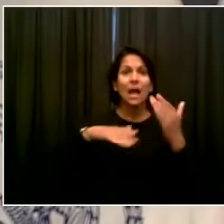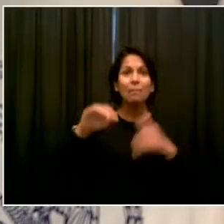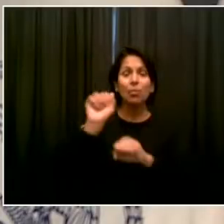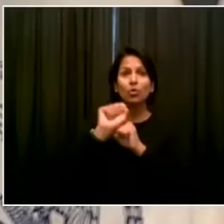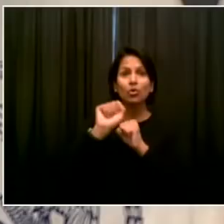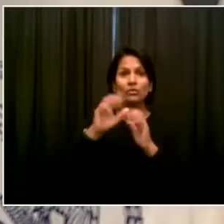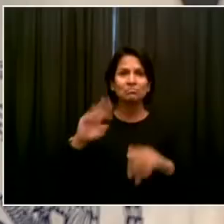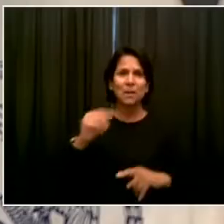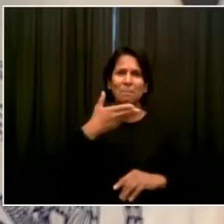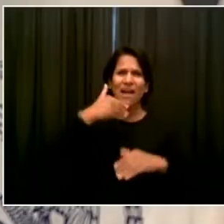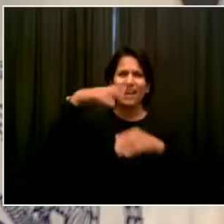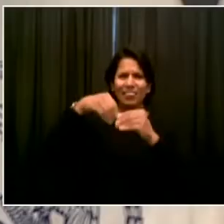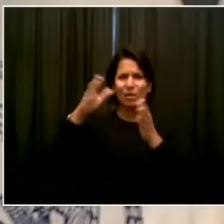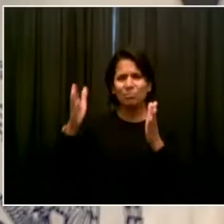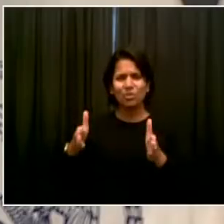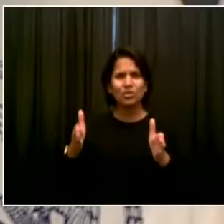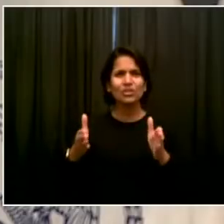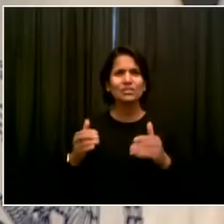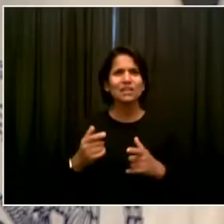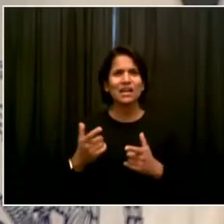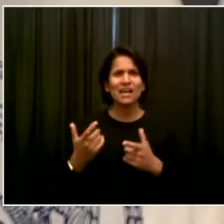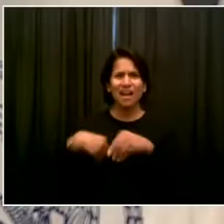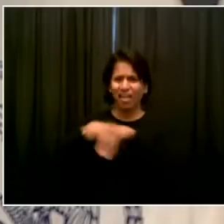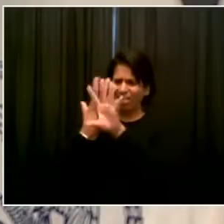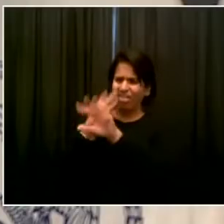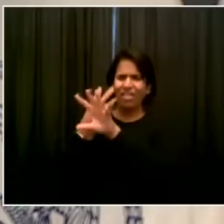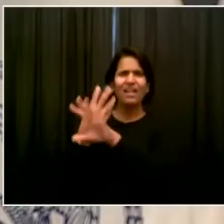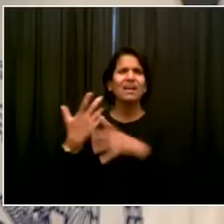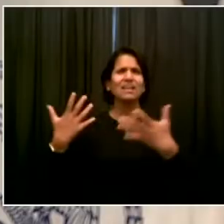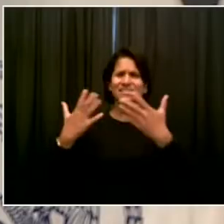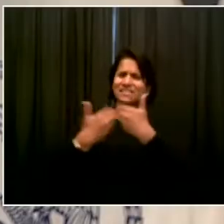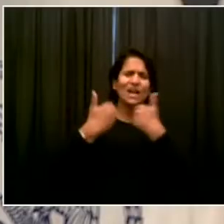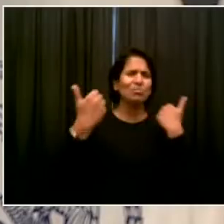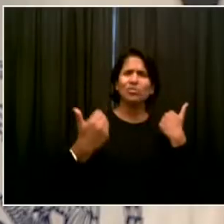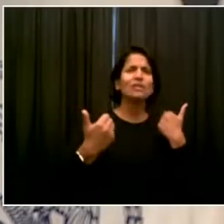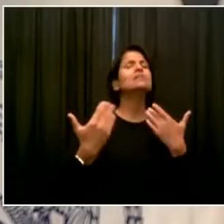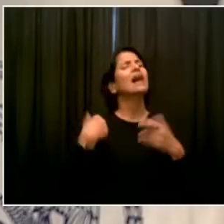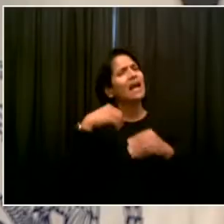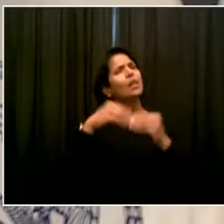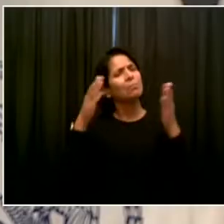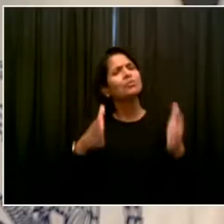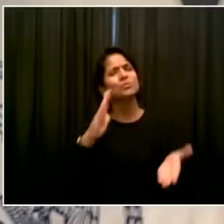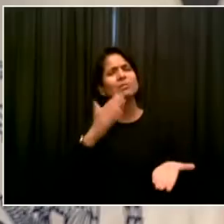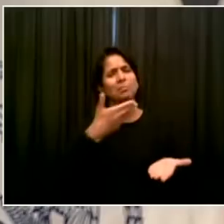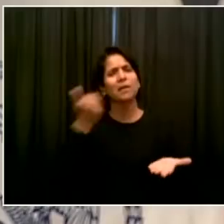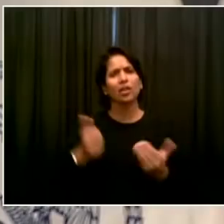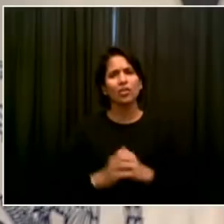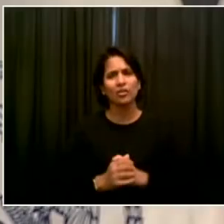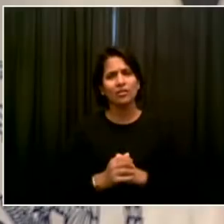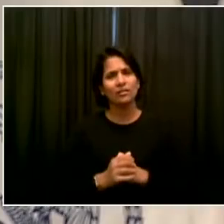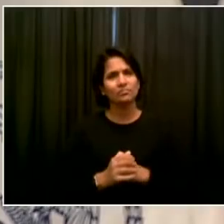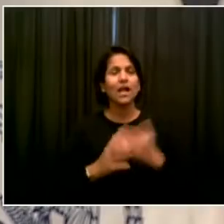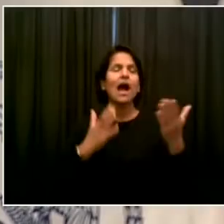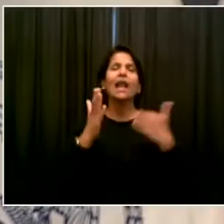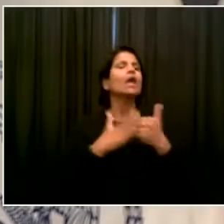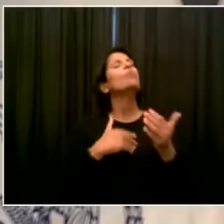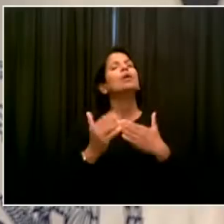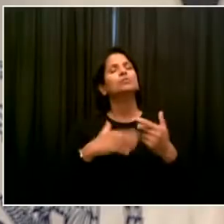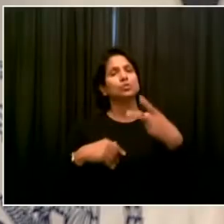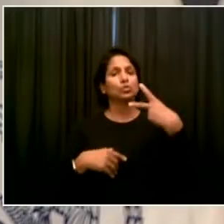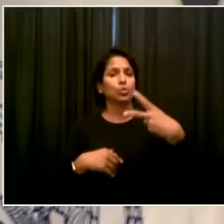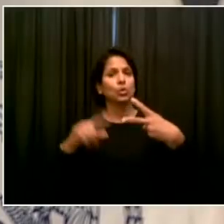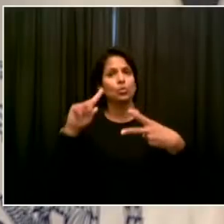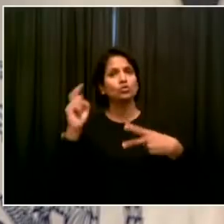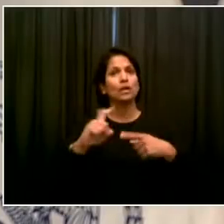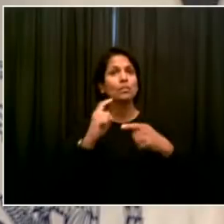of those jobs. This morning when you were on television, you mentioned that Eric Adams supports the